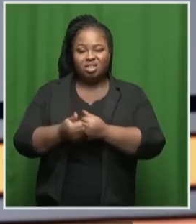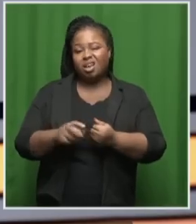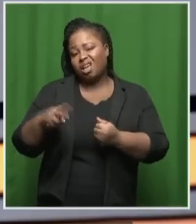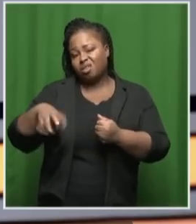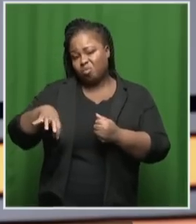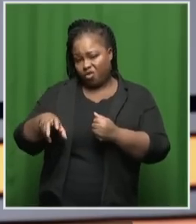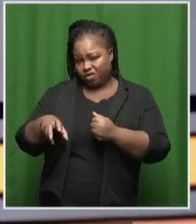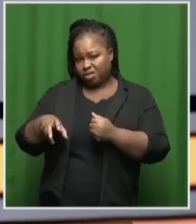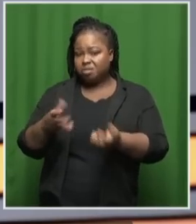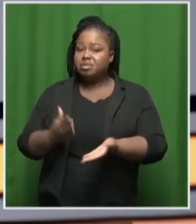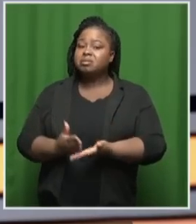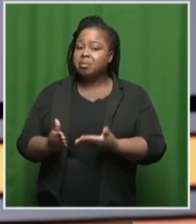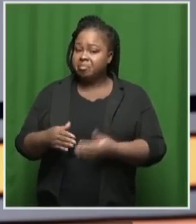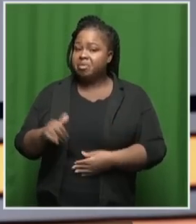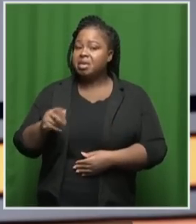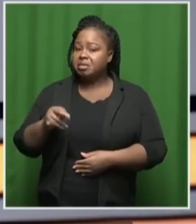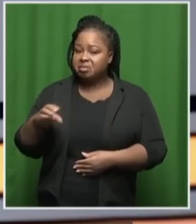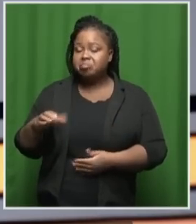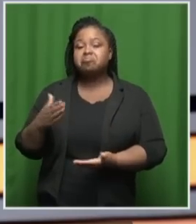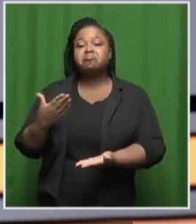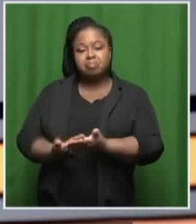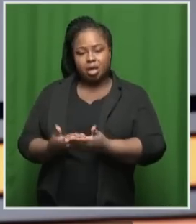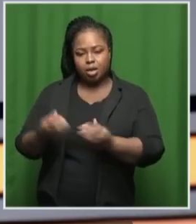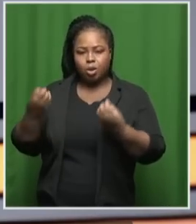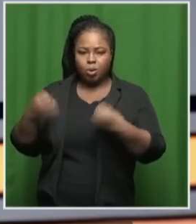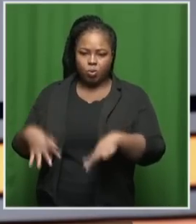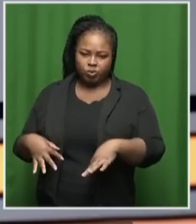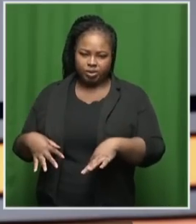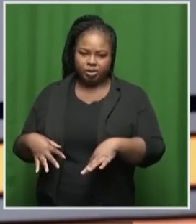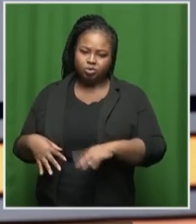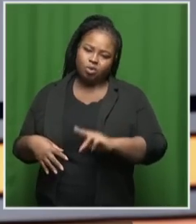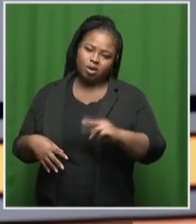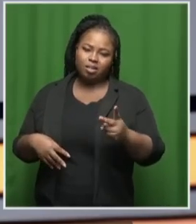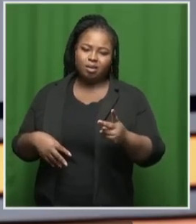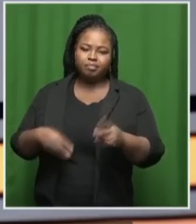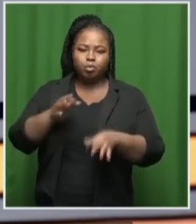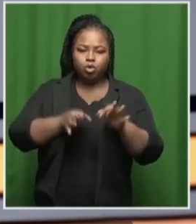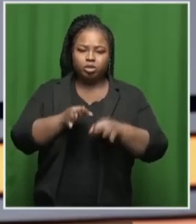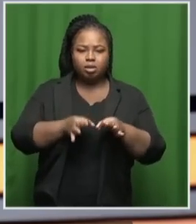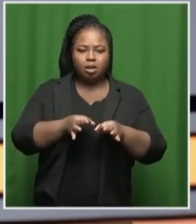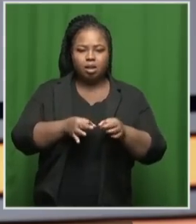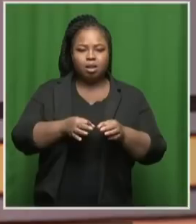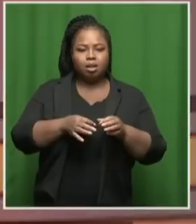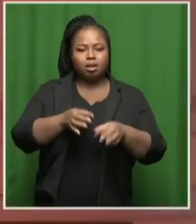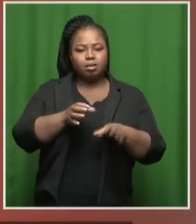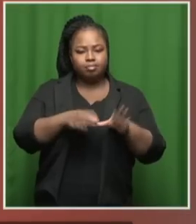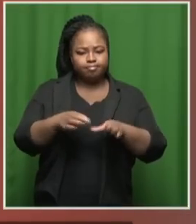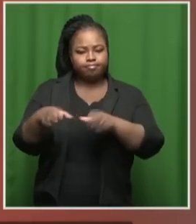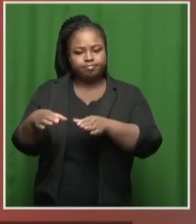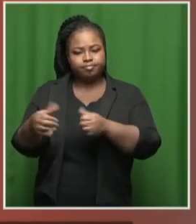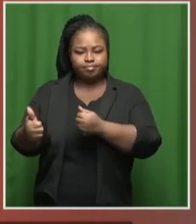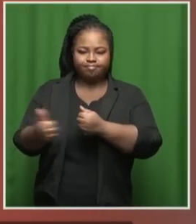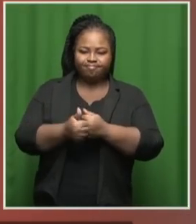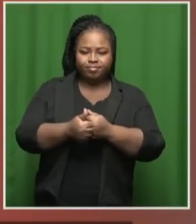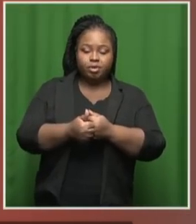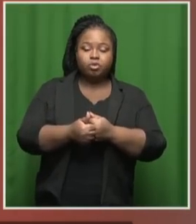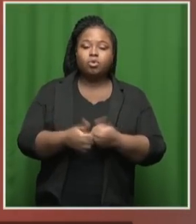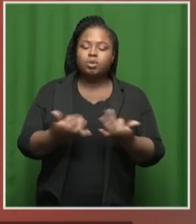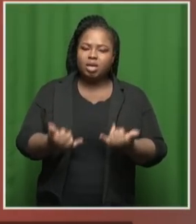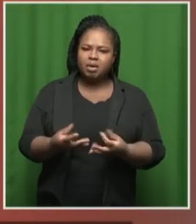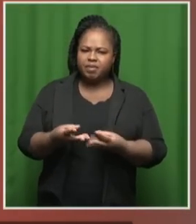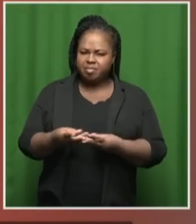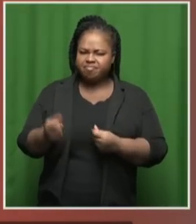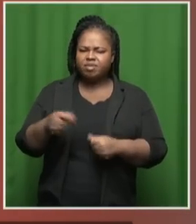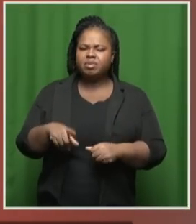provinces the ANC perhaps even losing the provinces to coalition governments. And so a very, very fluid and